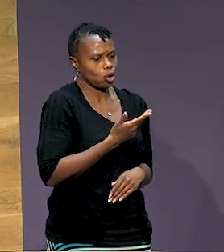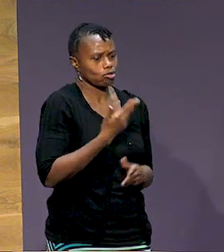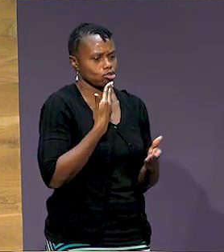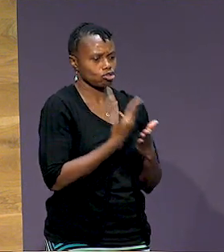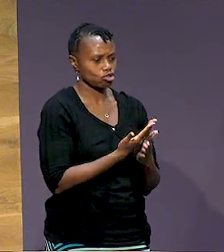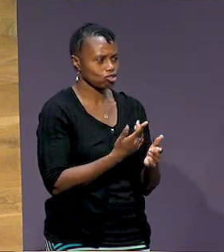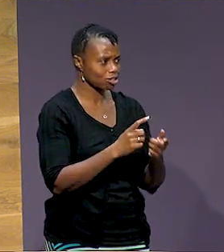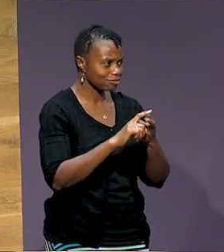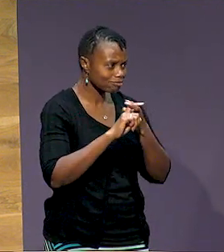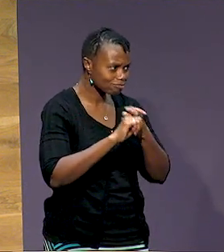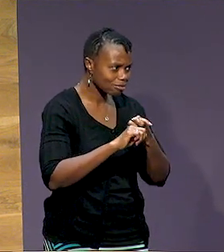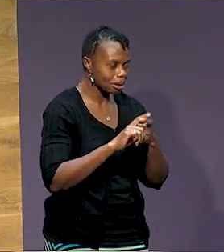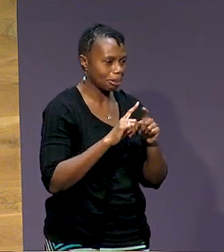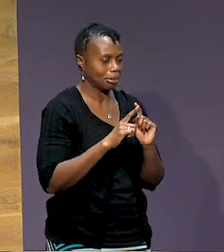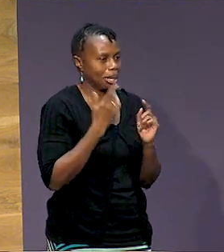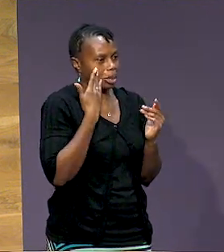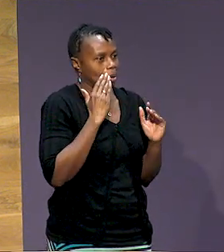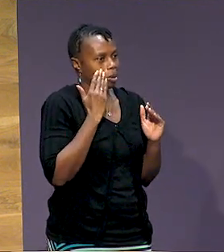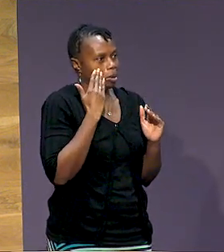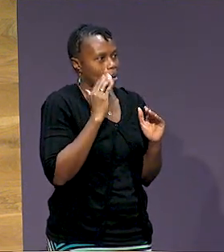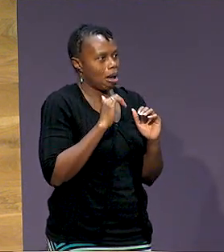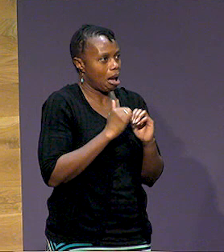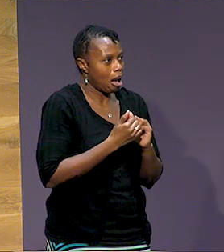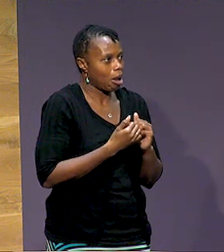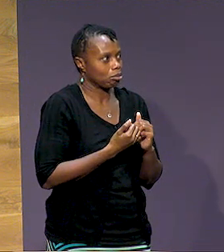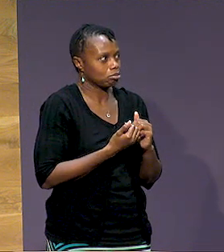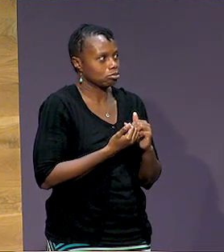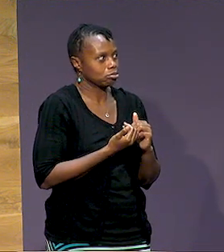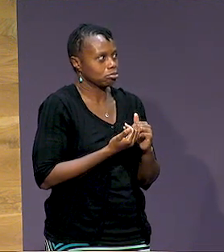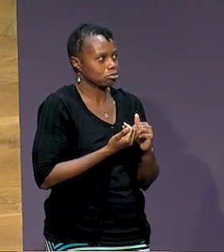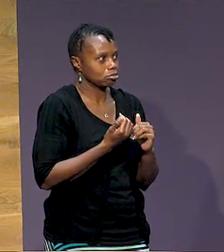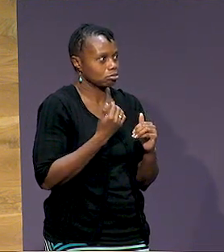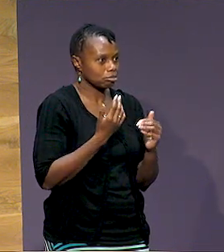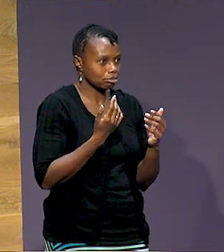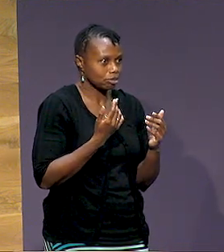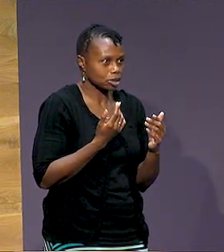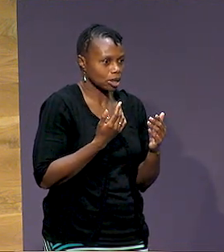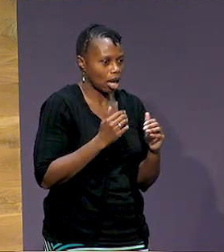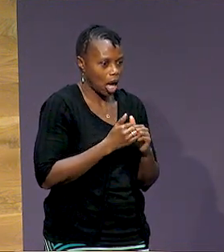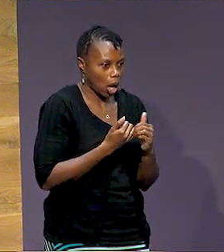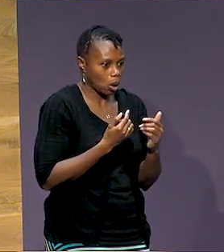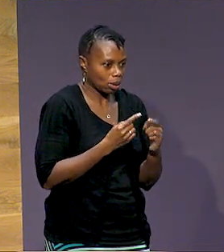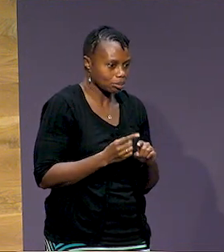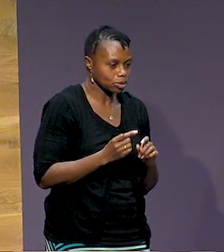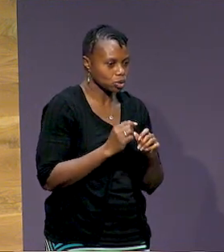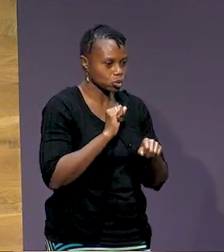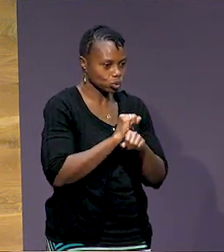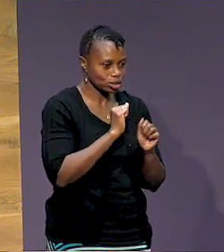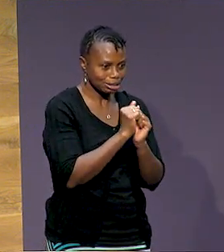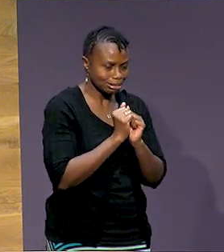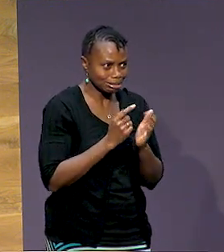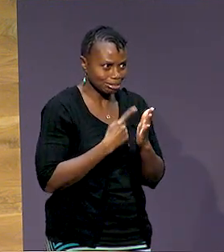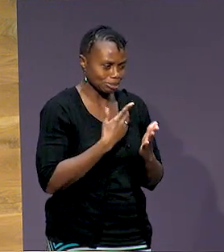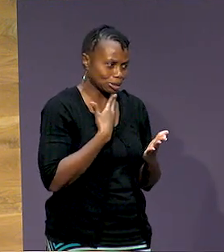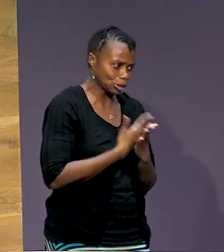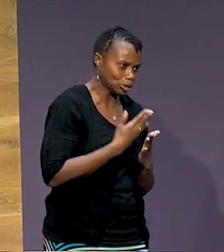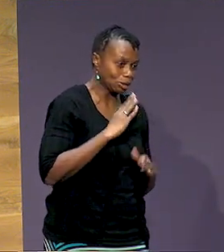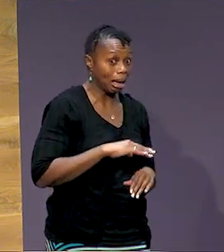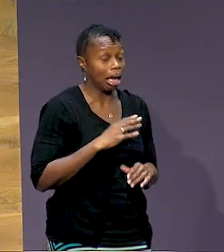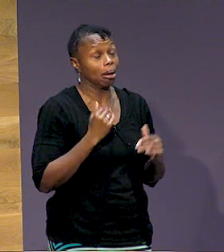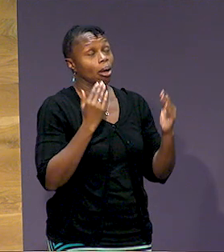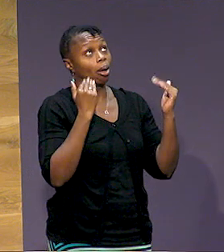didn't know how it was going to be working together, and that sometimes can go really great or really bad, and thank God for us was really